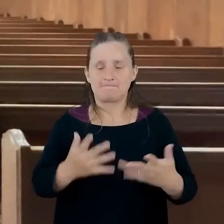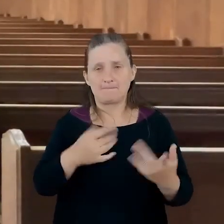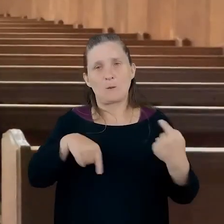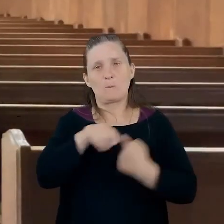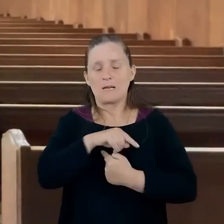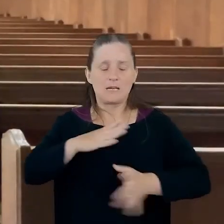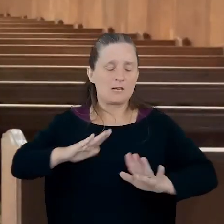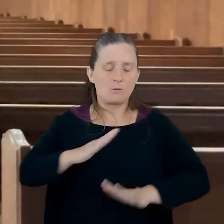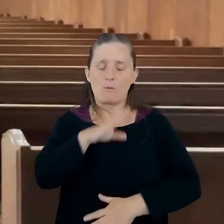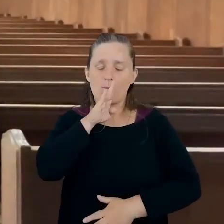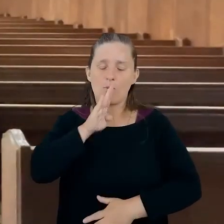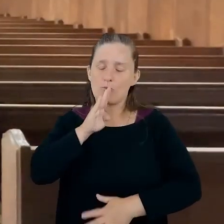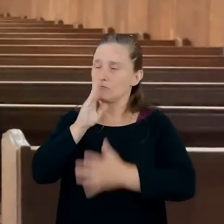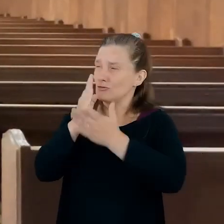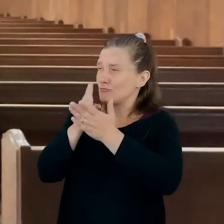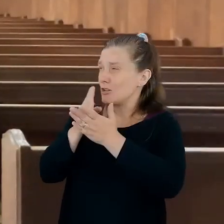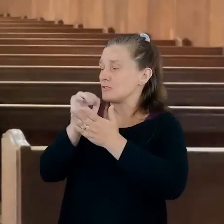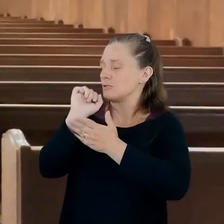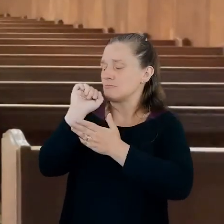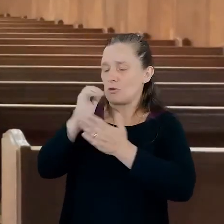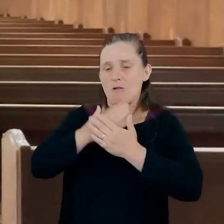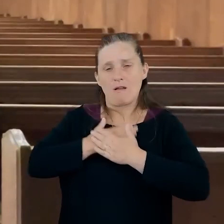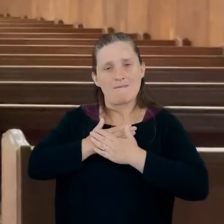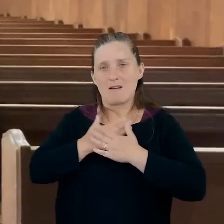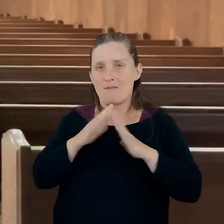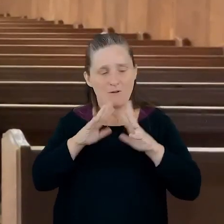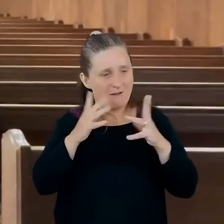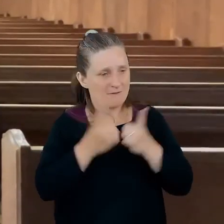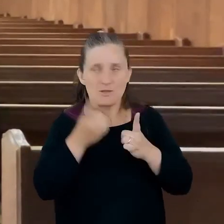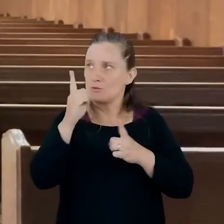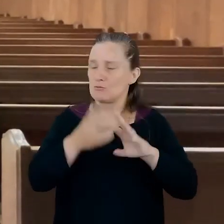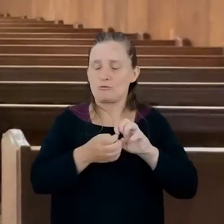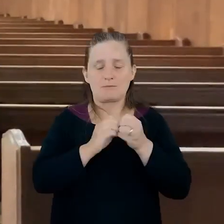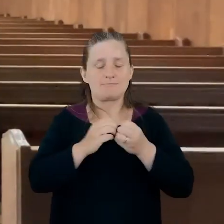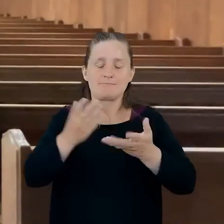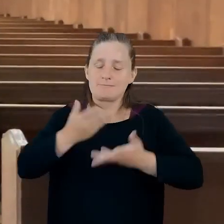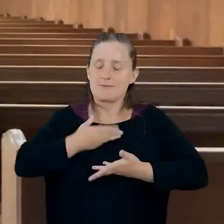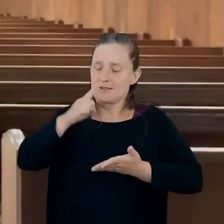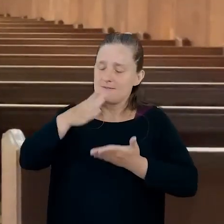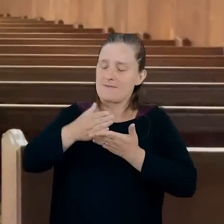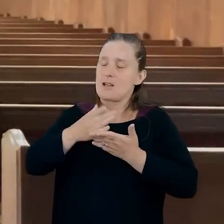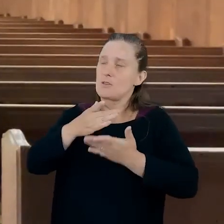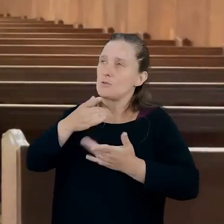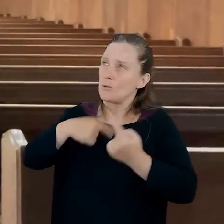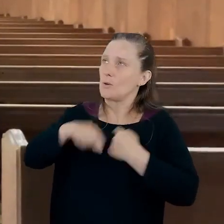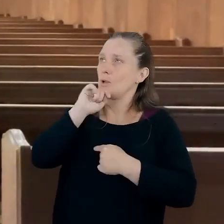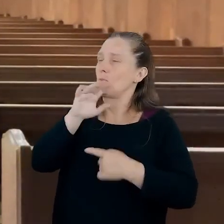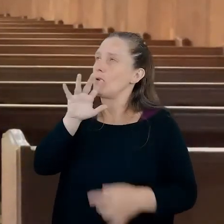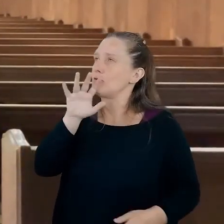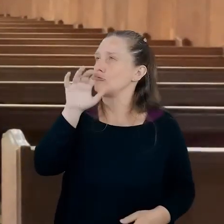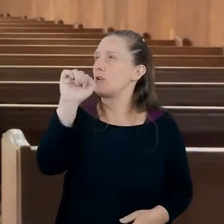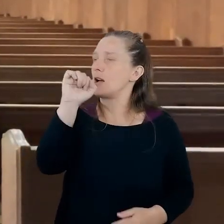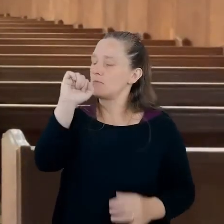May we and all who mourn trust in your love for all that you have made. Increase our faith that we might grasp the